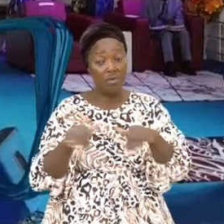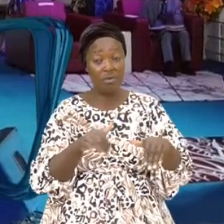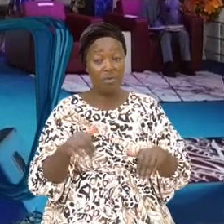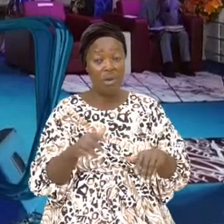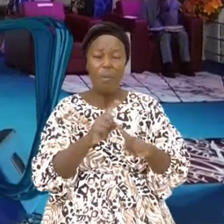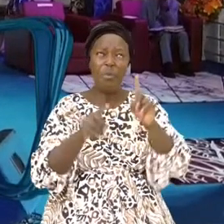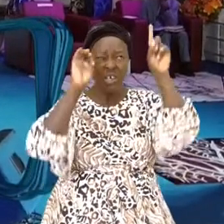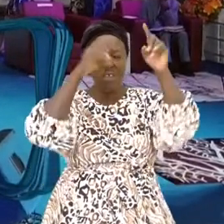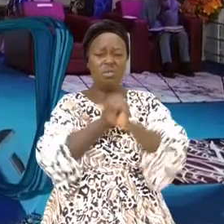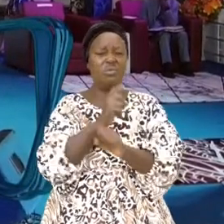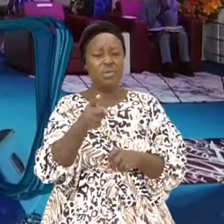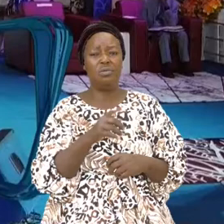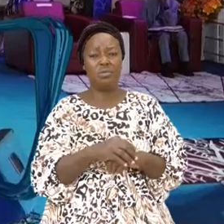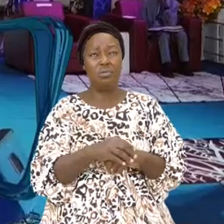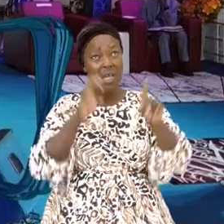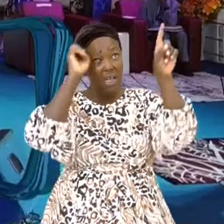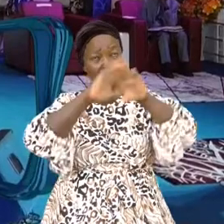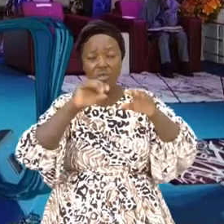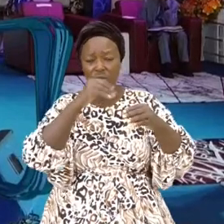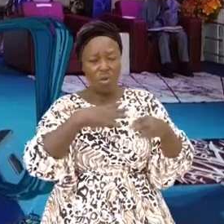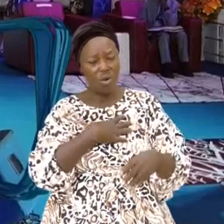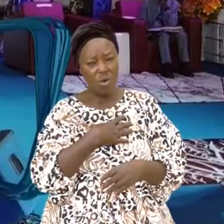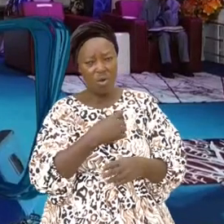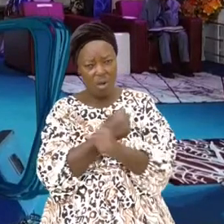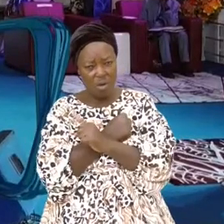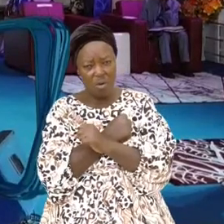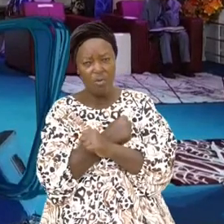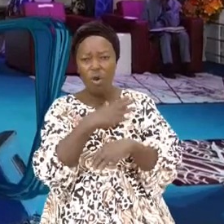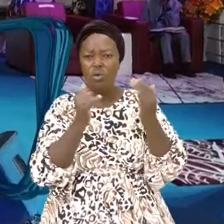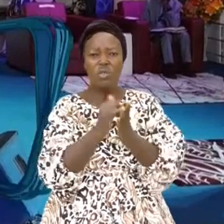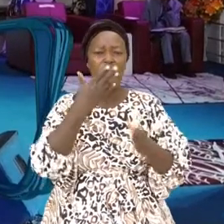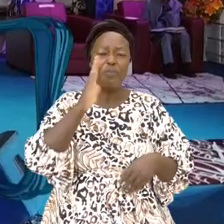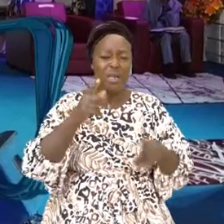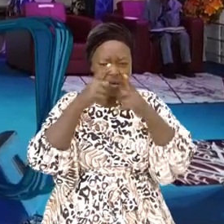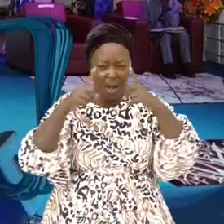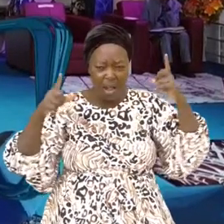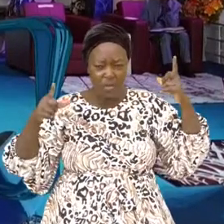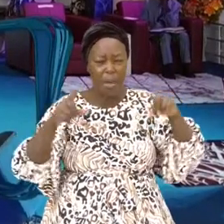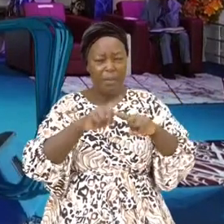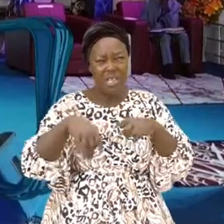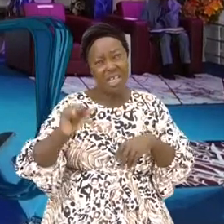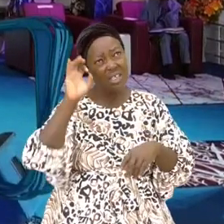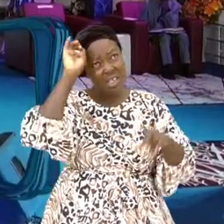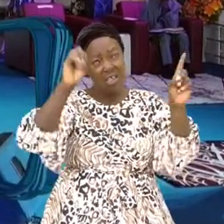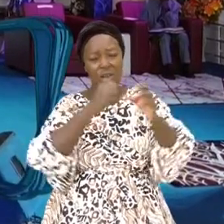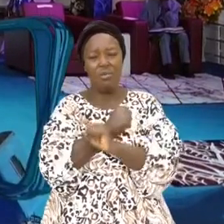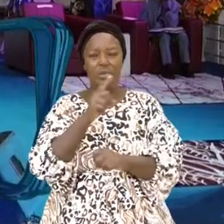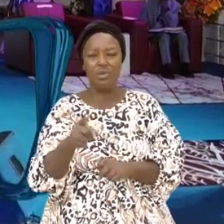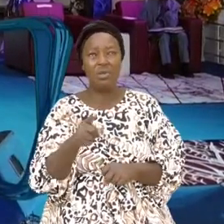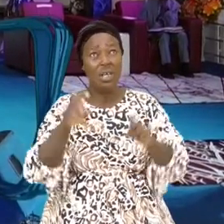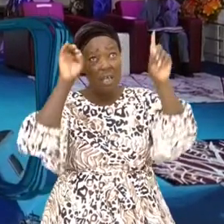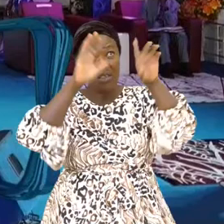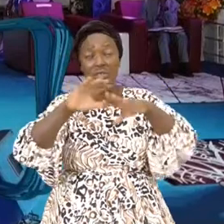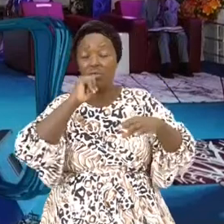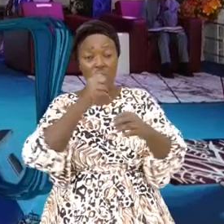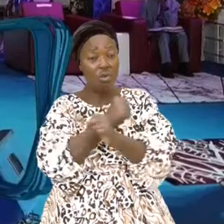He doesn't love all the bad language, but he loves you. He doesn't love all